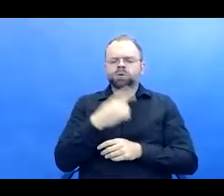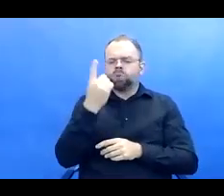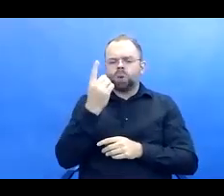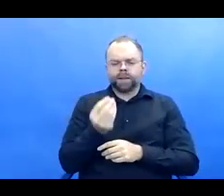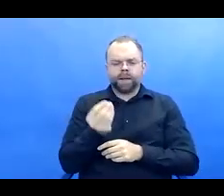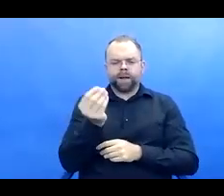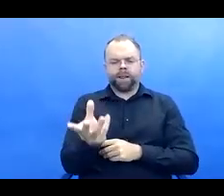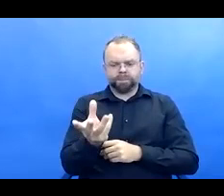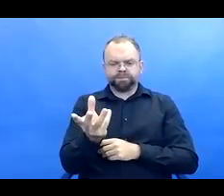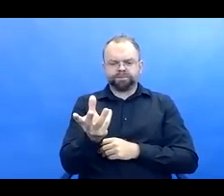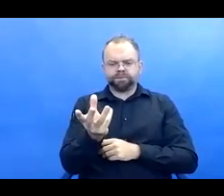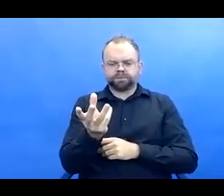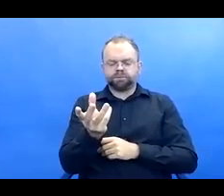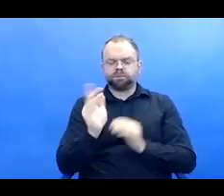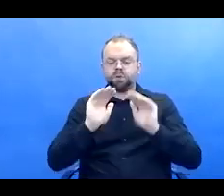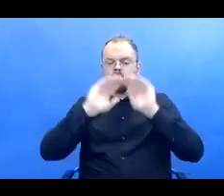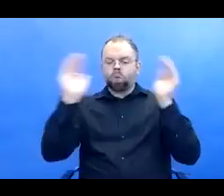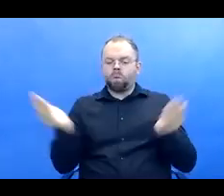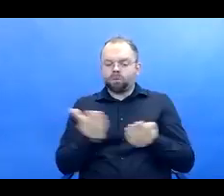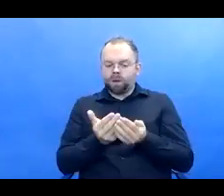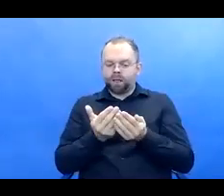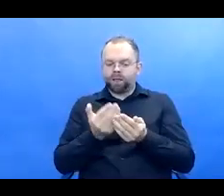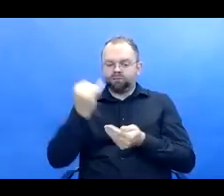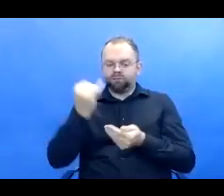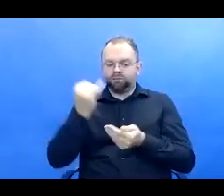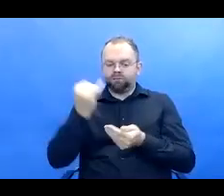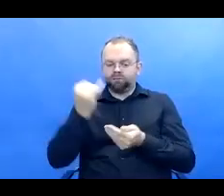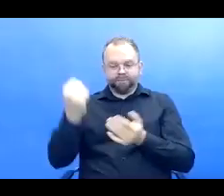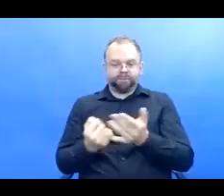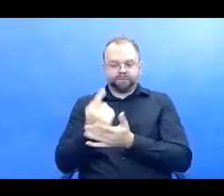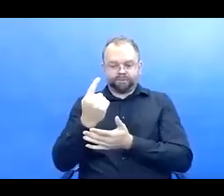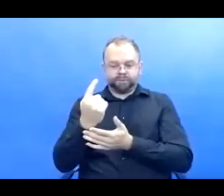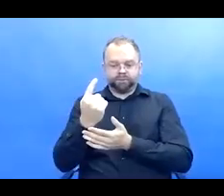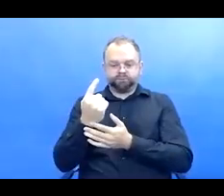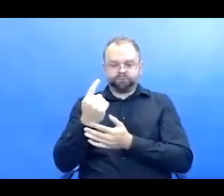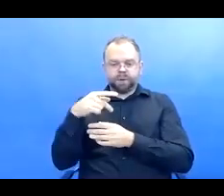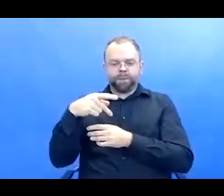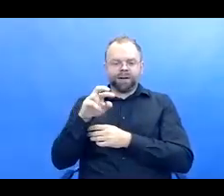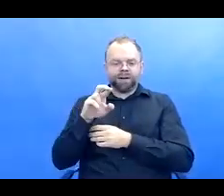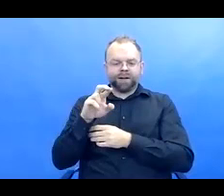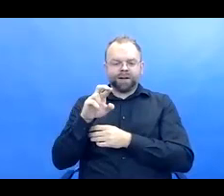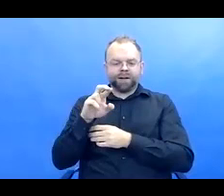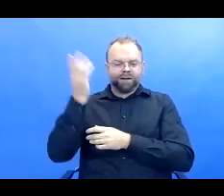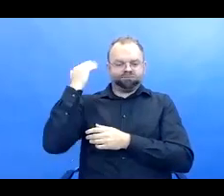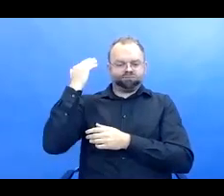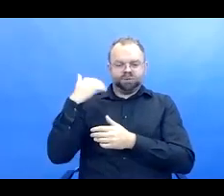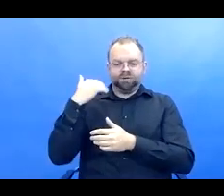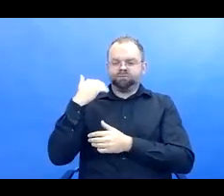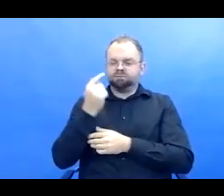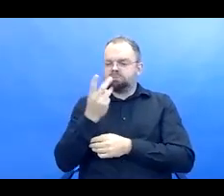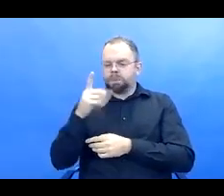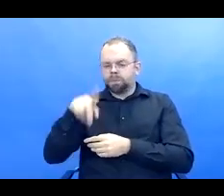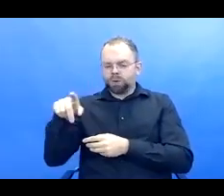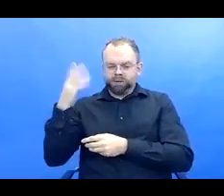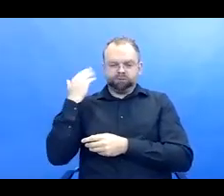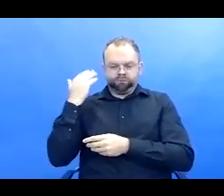as a response to the COVID crisis, making sure that countries in action